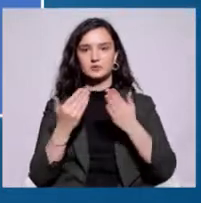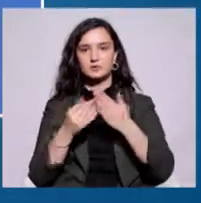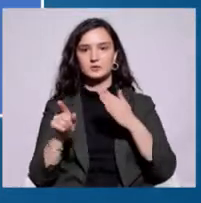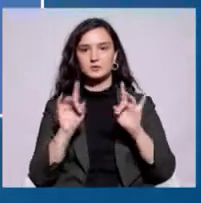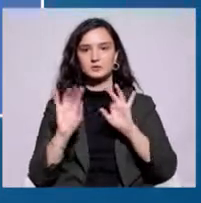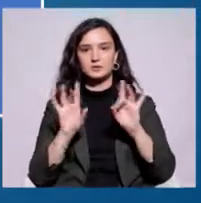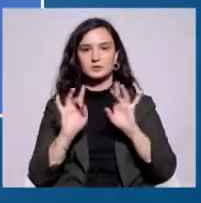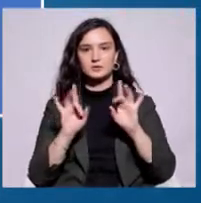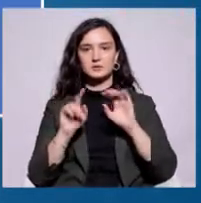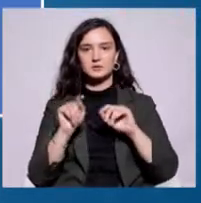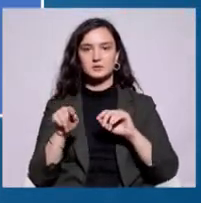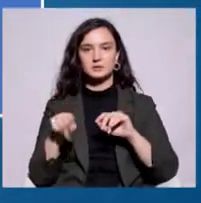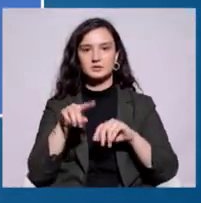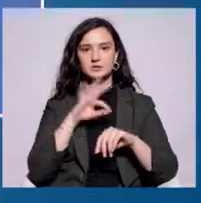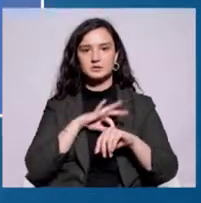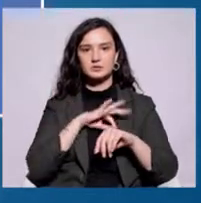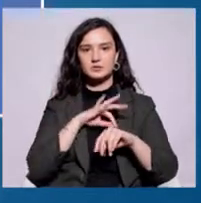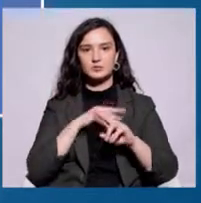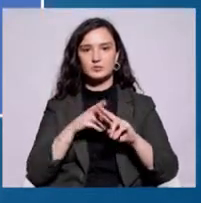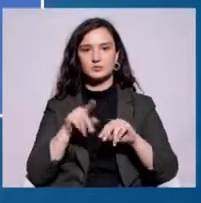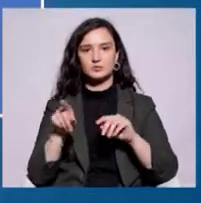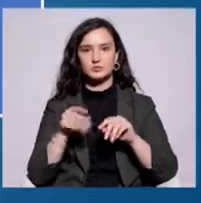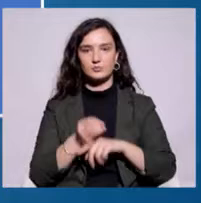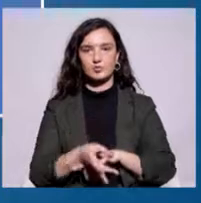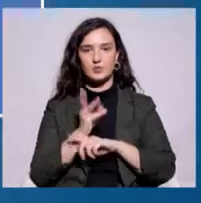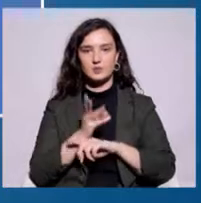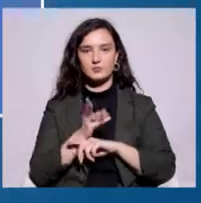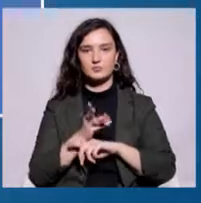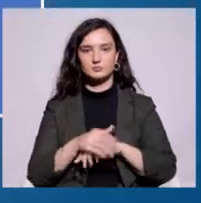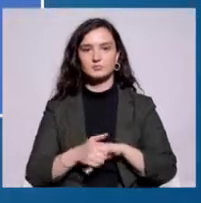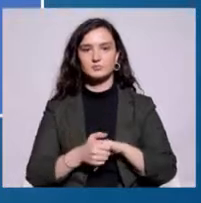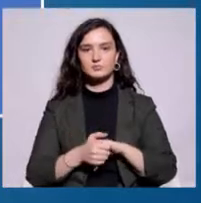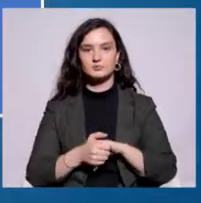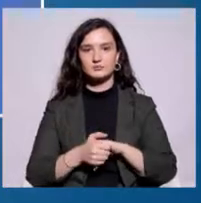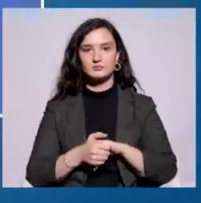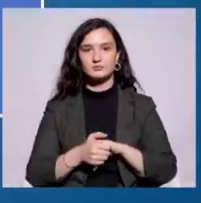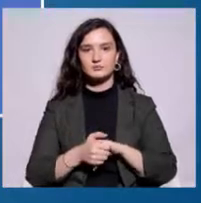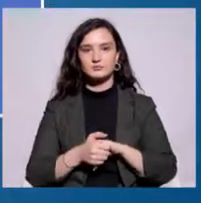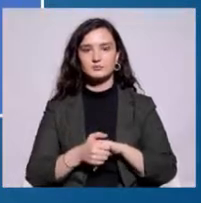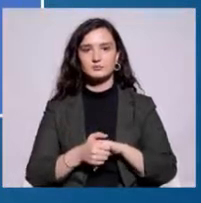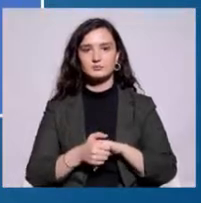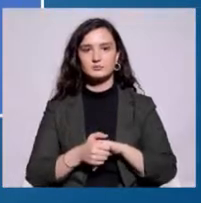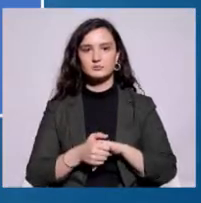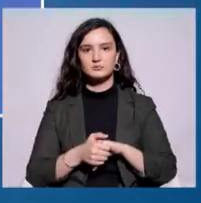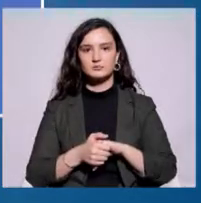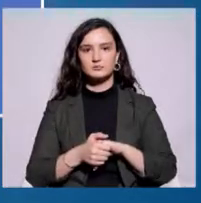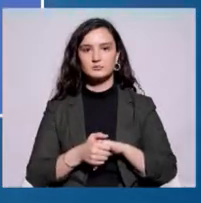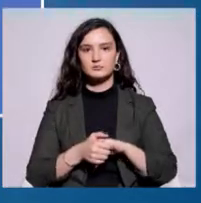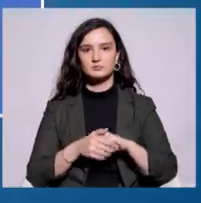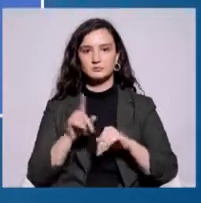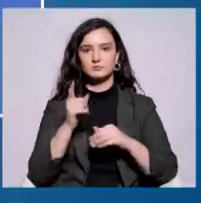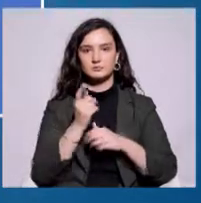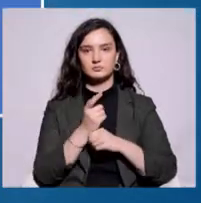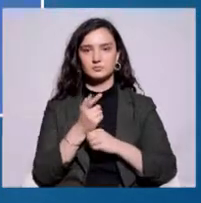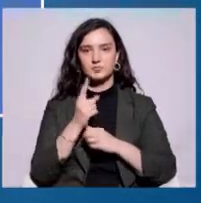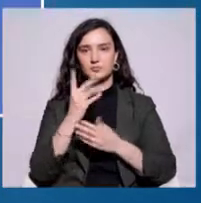the presentation using the projector. And you have to open a drawer